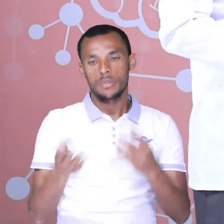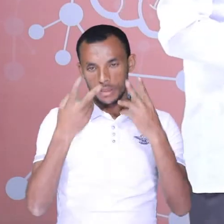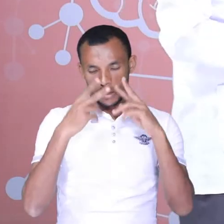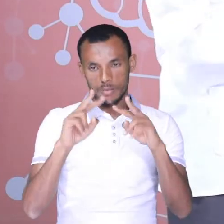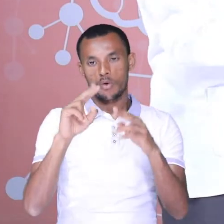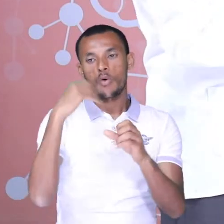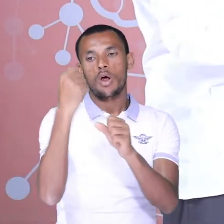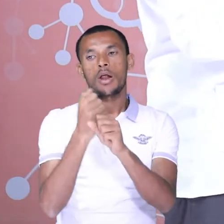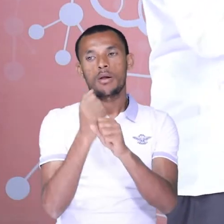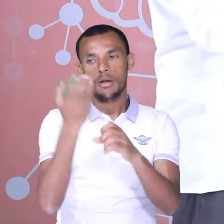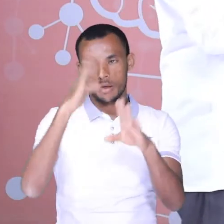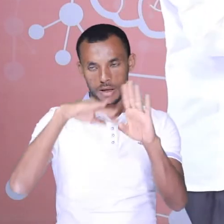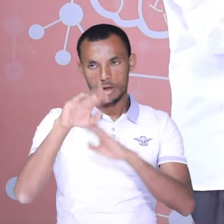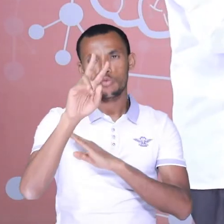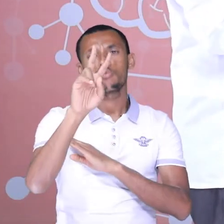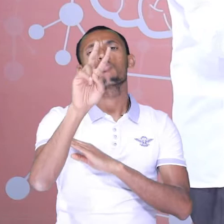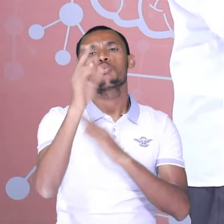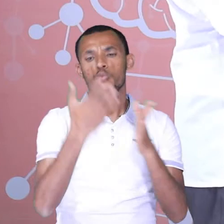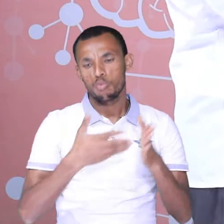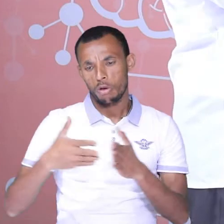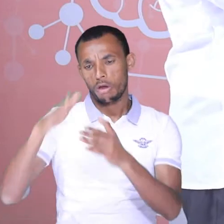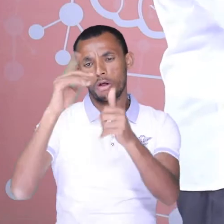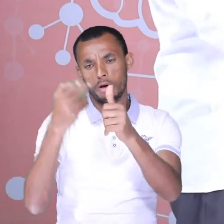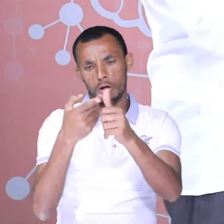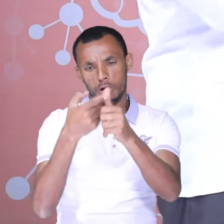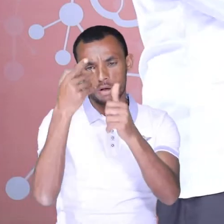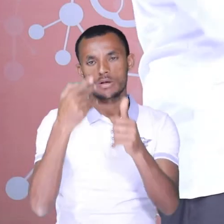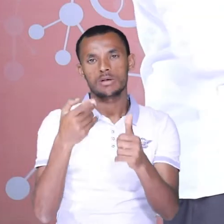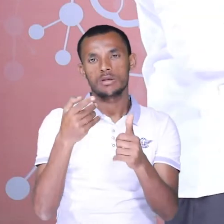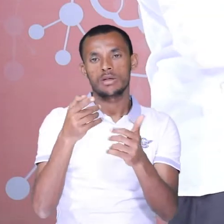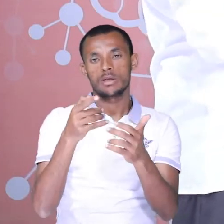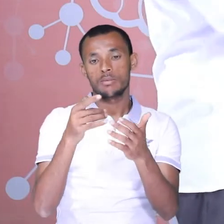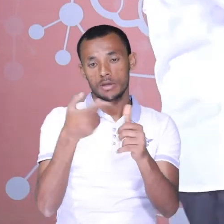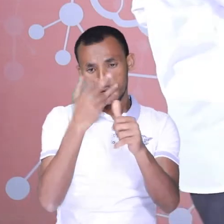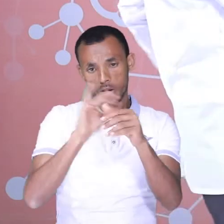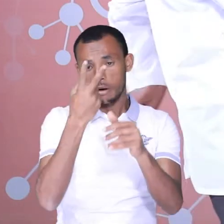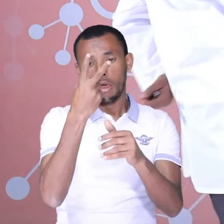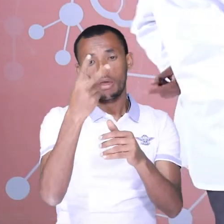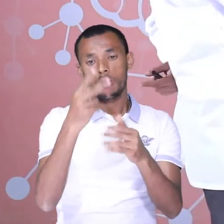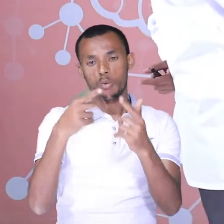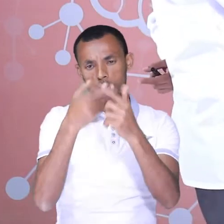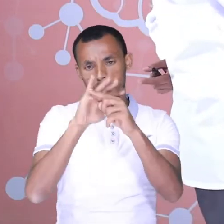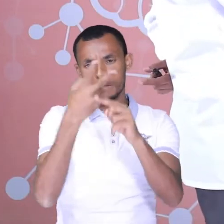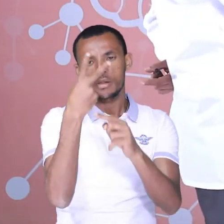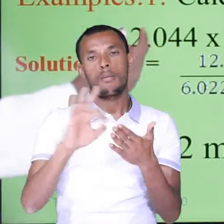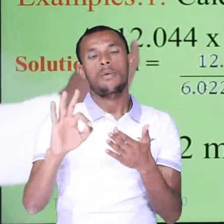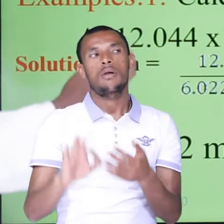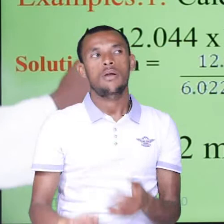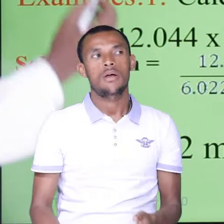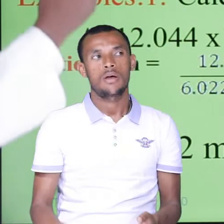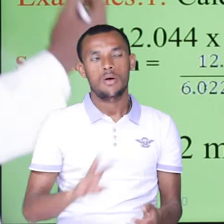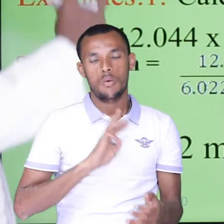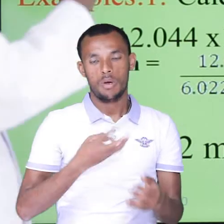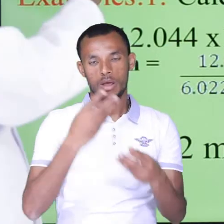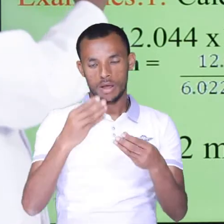determined or calculated in 2 ways. The first one is that we have seen before, and the other one is we are